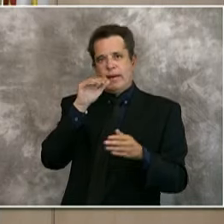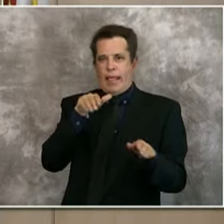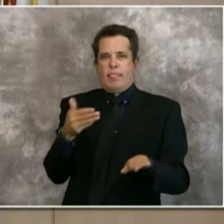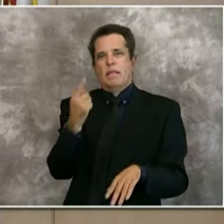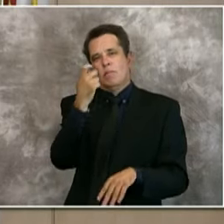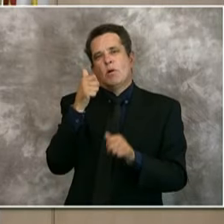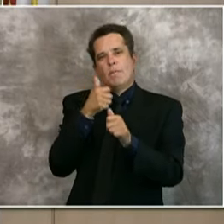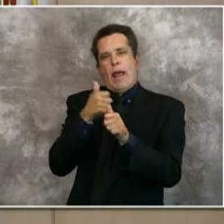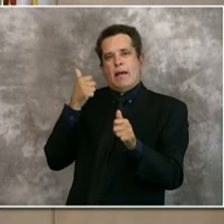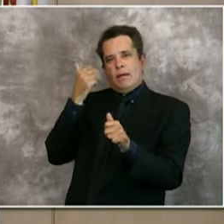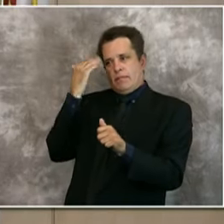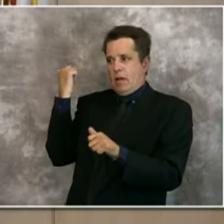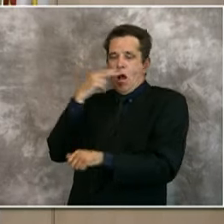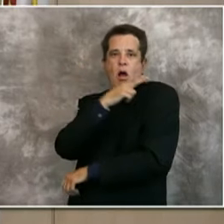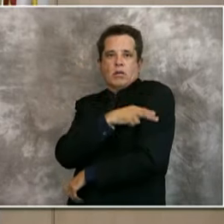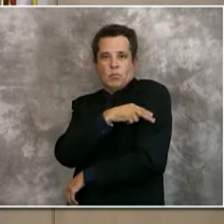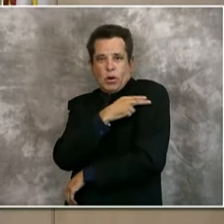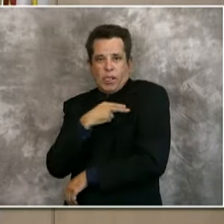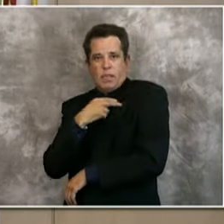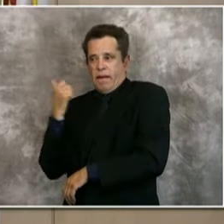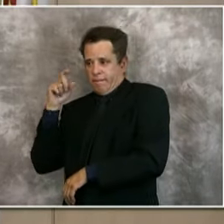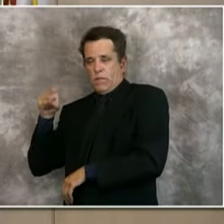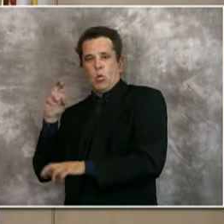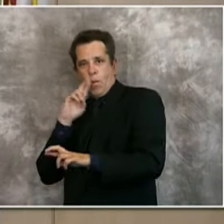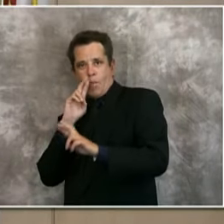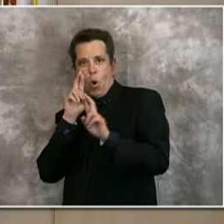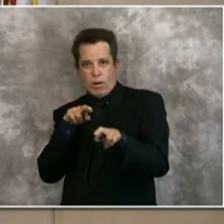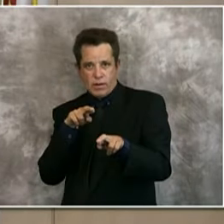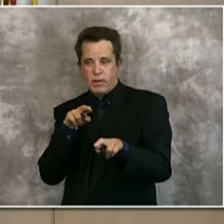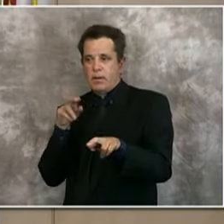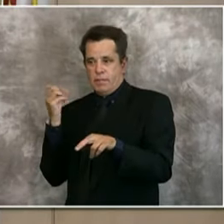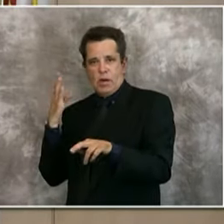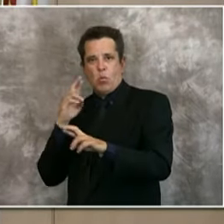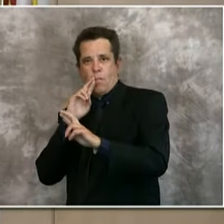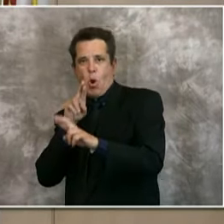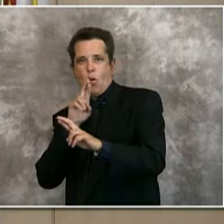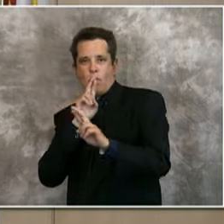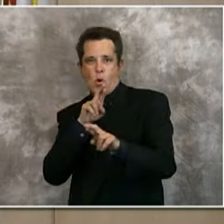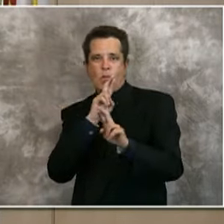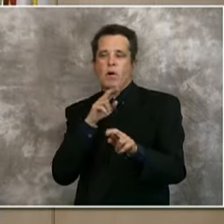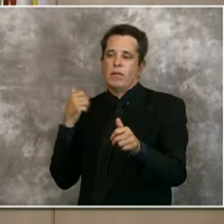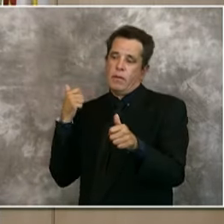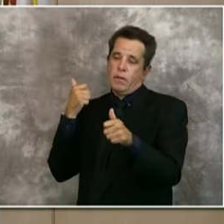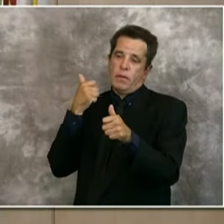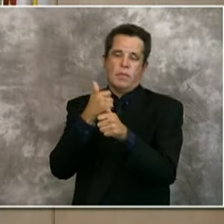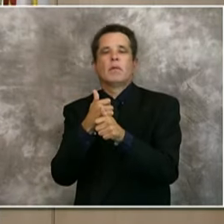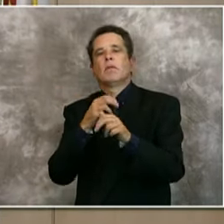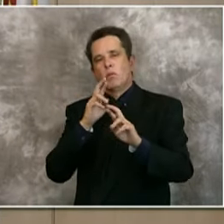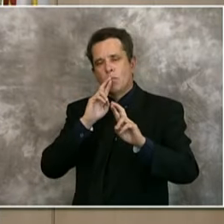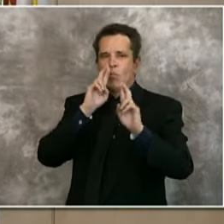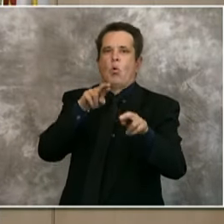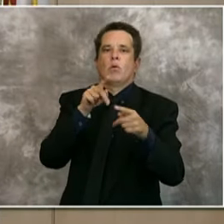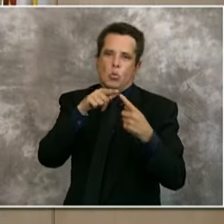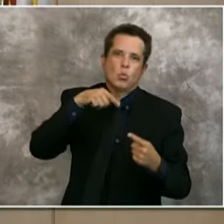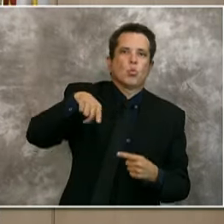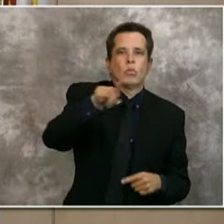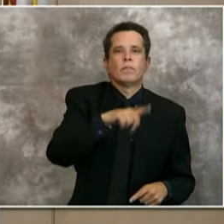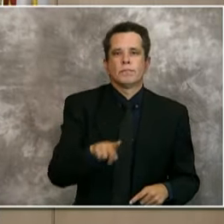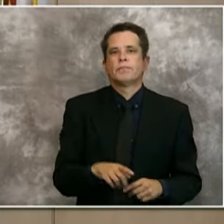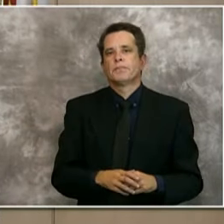behind hospitalizations, and which lag behind the when cases are identified.